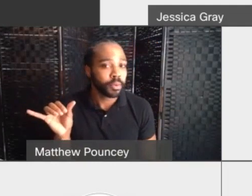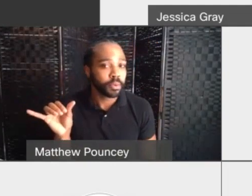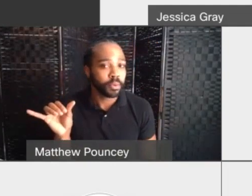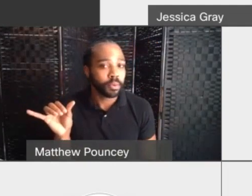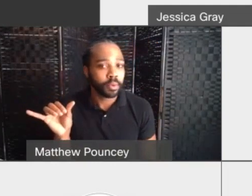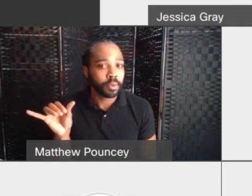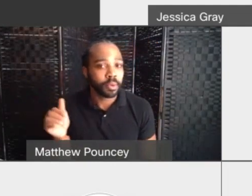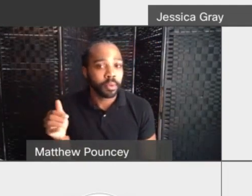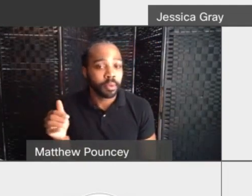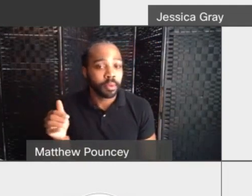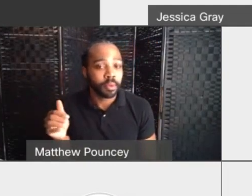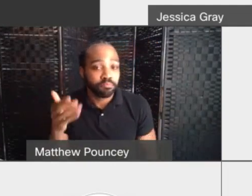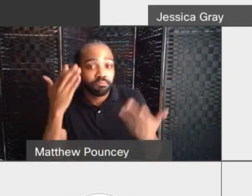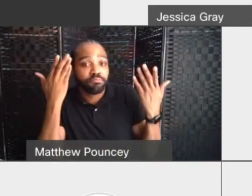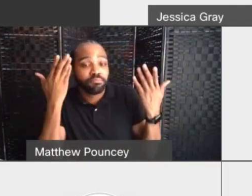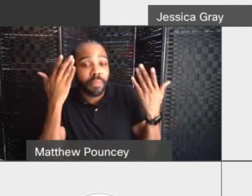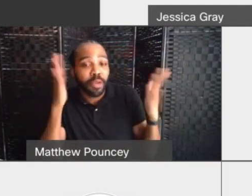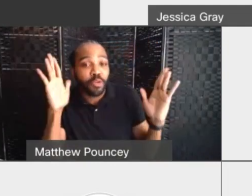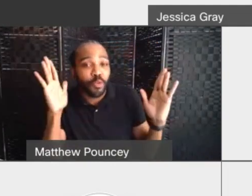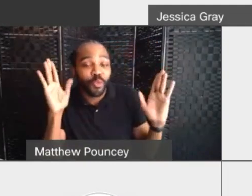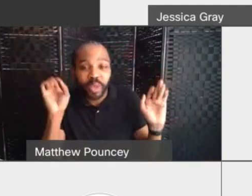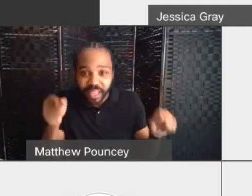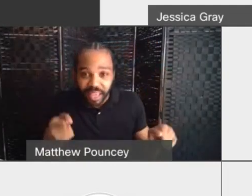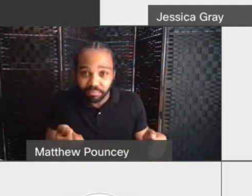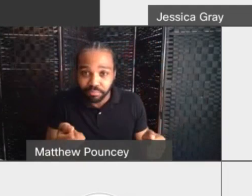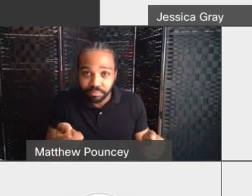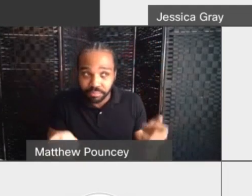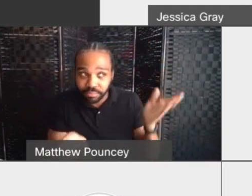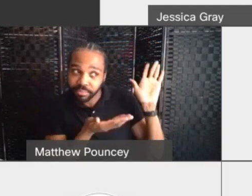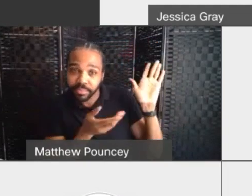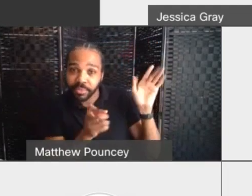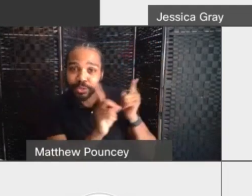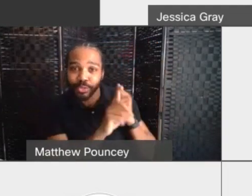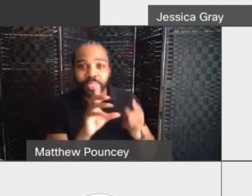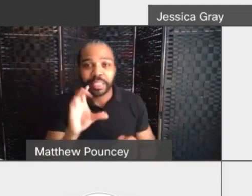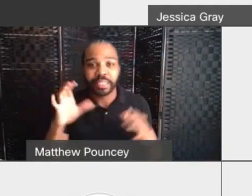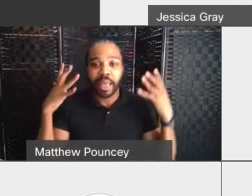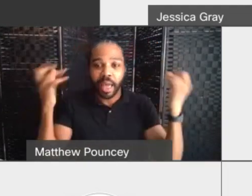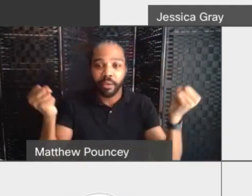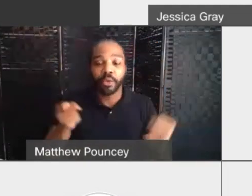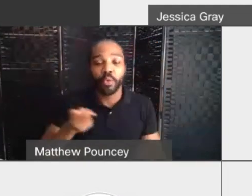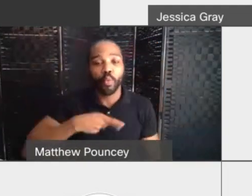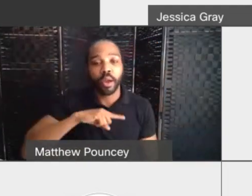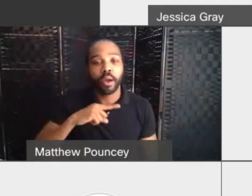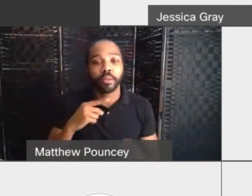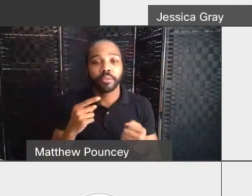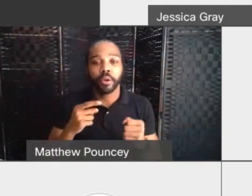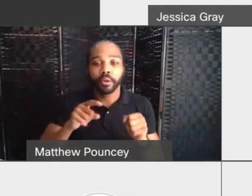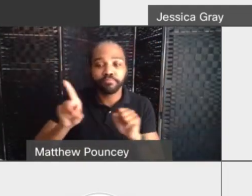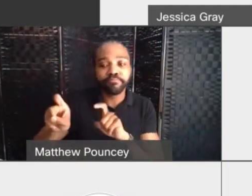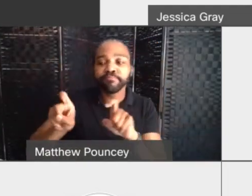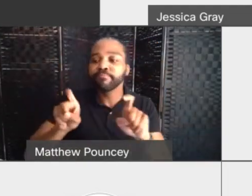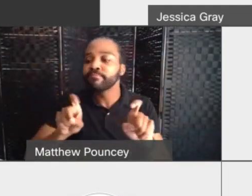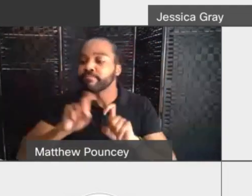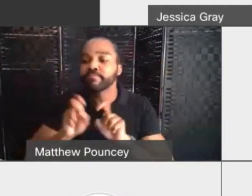I don't know. We can raise that issue with DC Health. We are surveying agencies now regarding